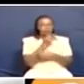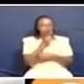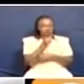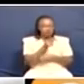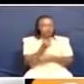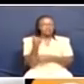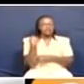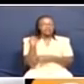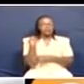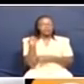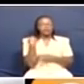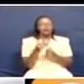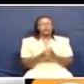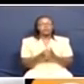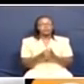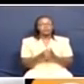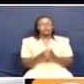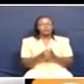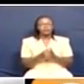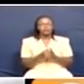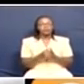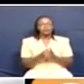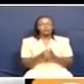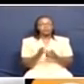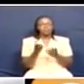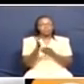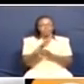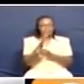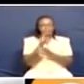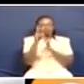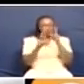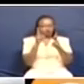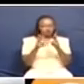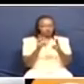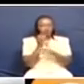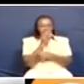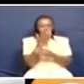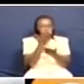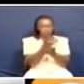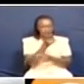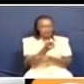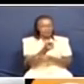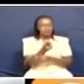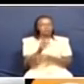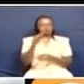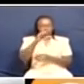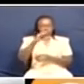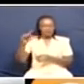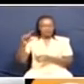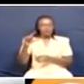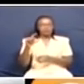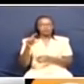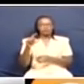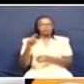number is found on page 22 of the petition, the paragraph marked E.